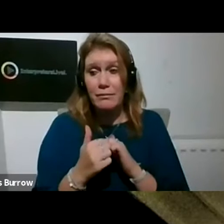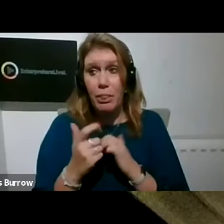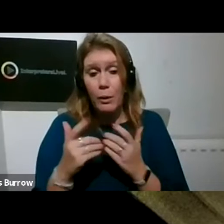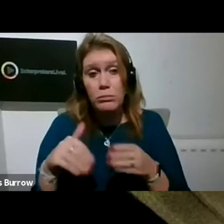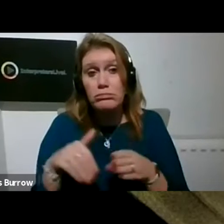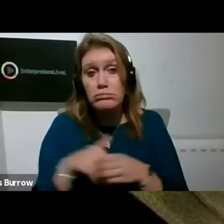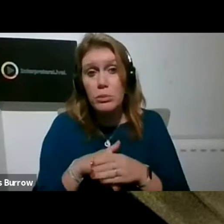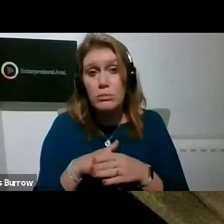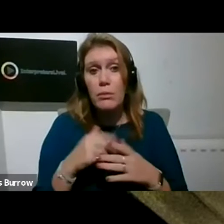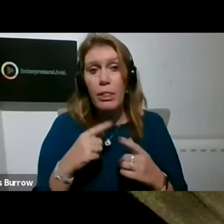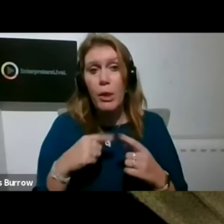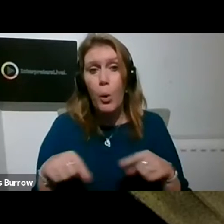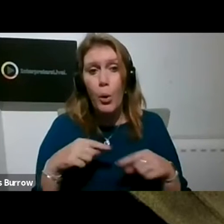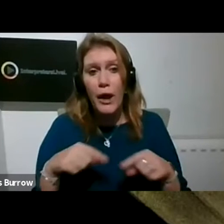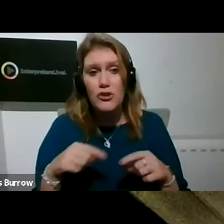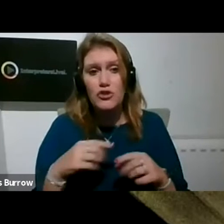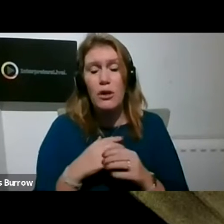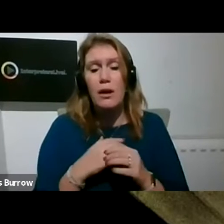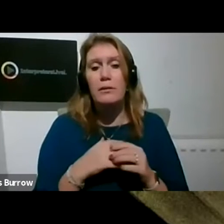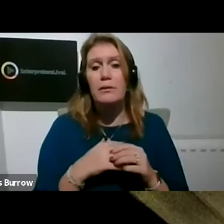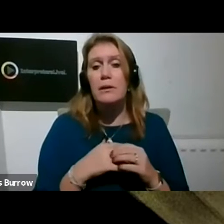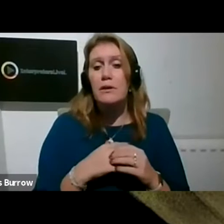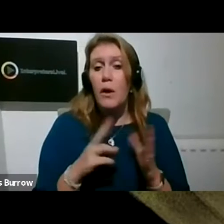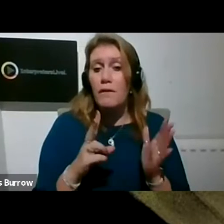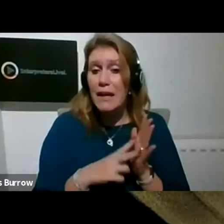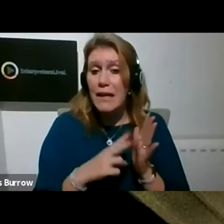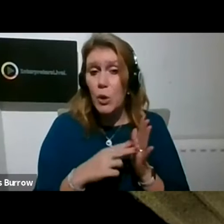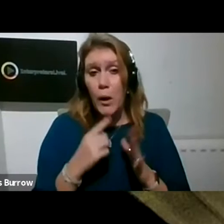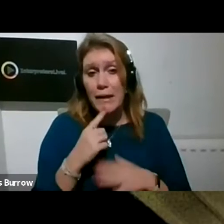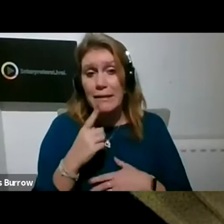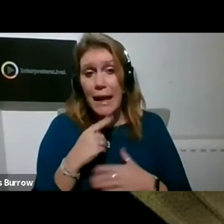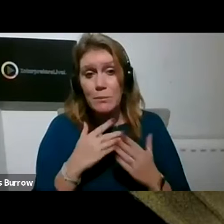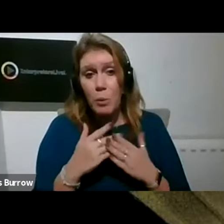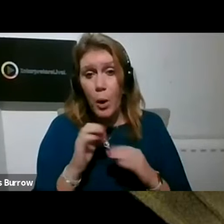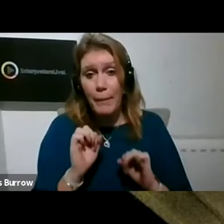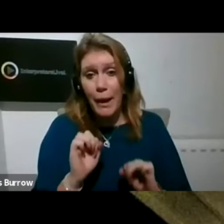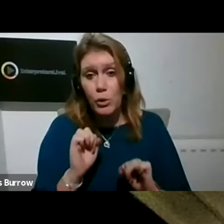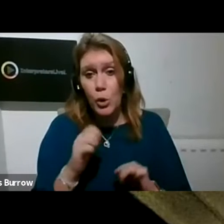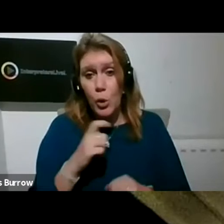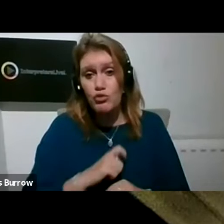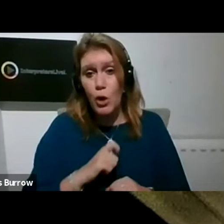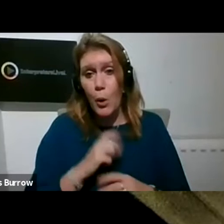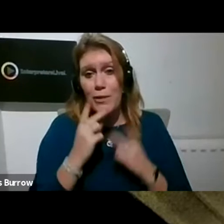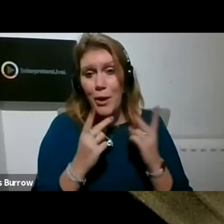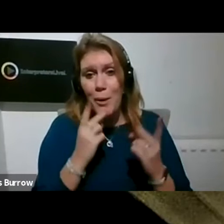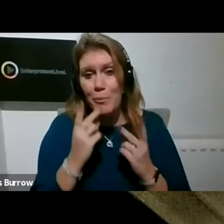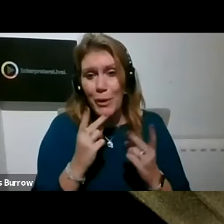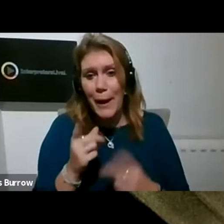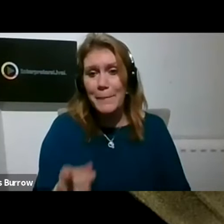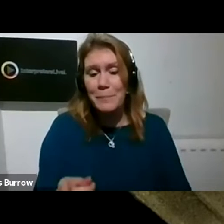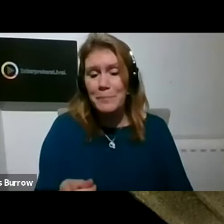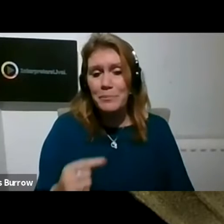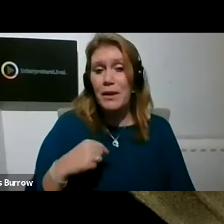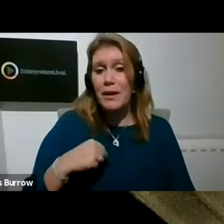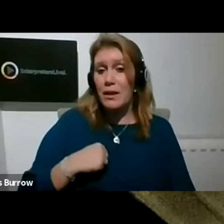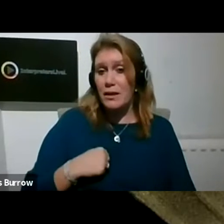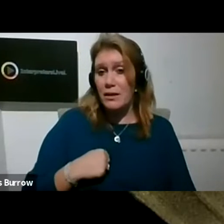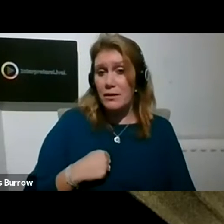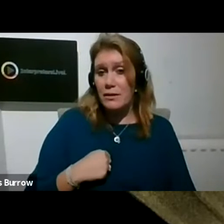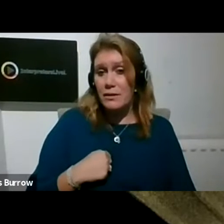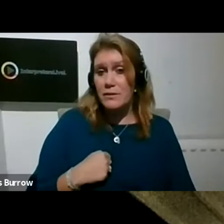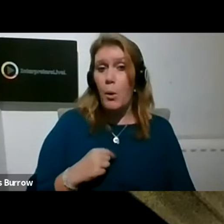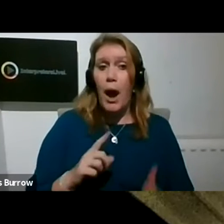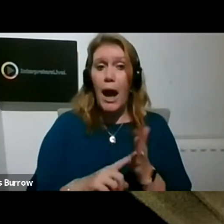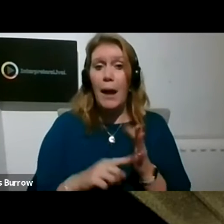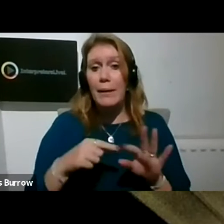So yes, Victoria, tell us more about your role in the opera. So I play the role of Lynn,